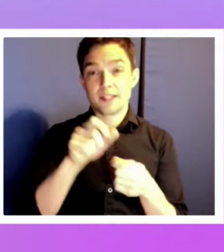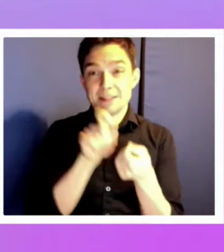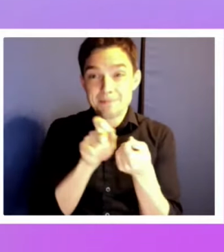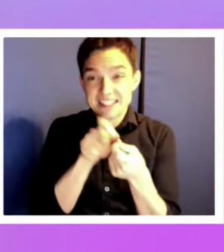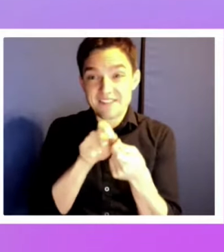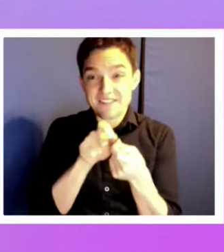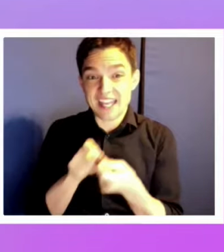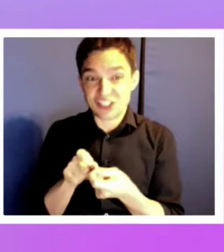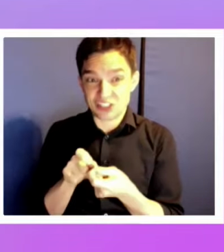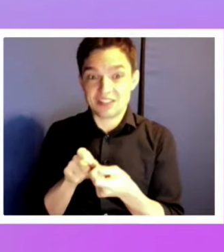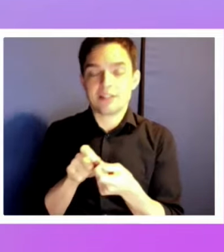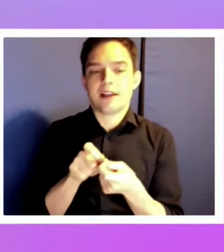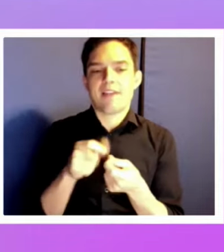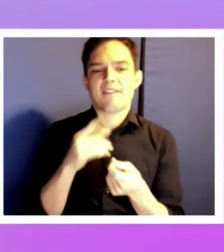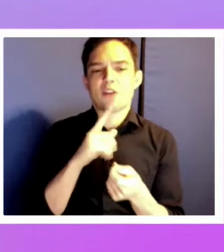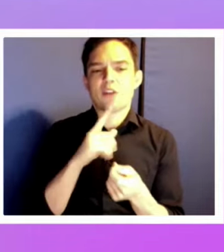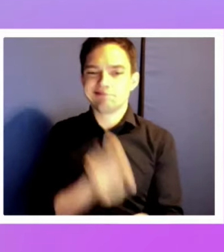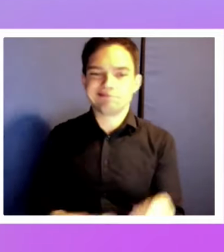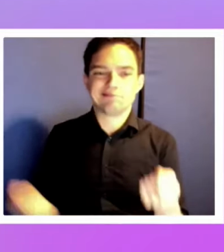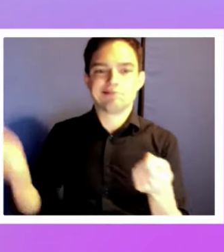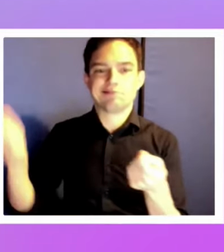there's a very precise description.